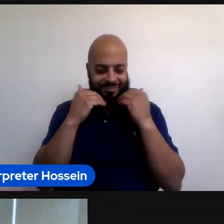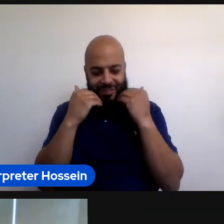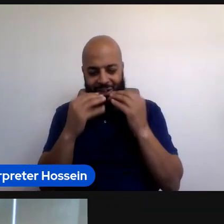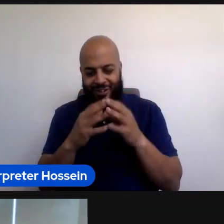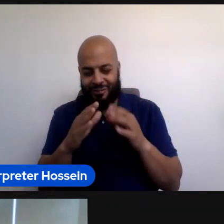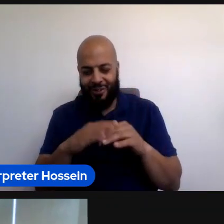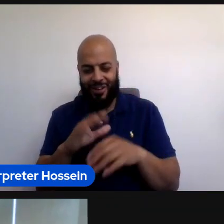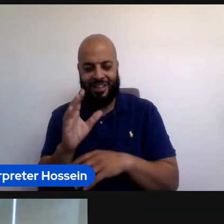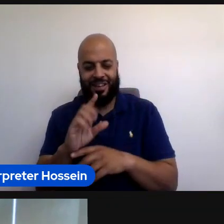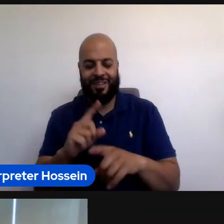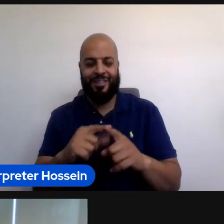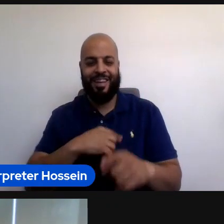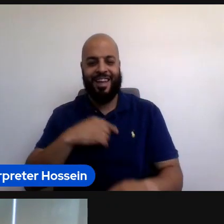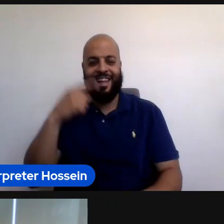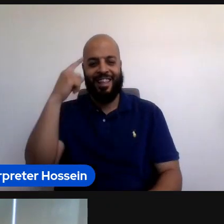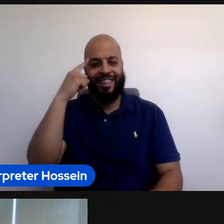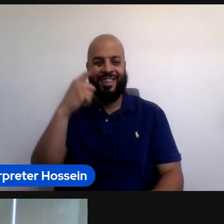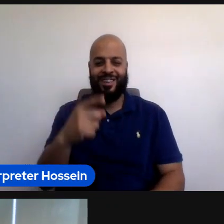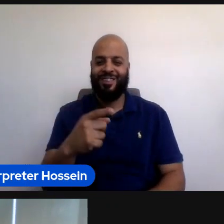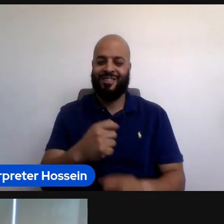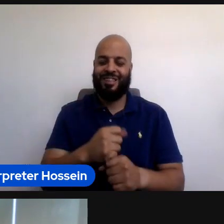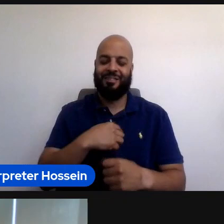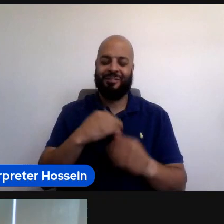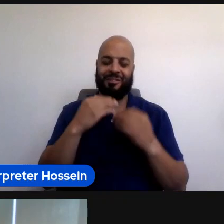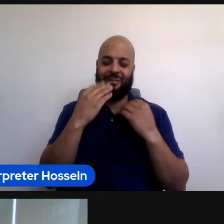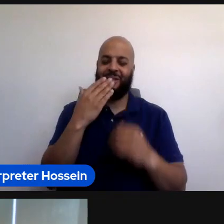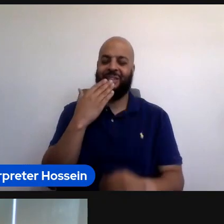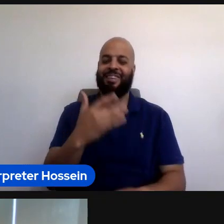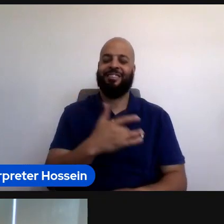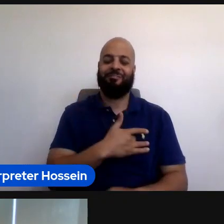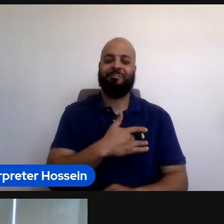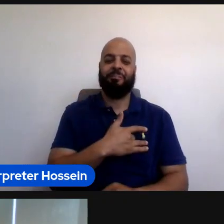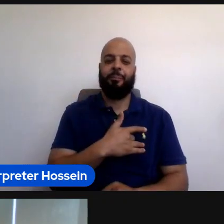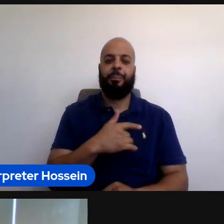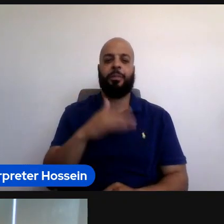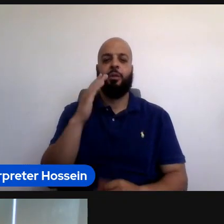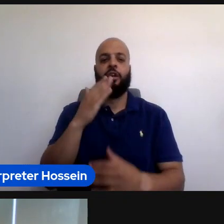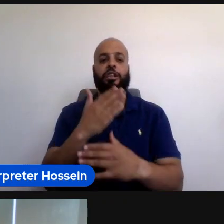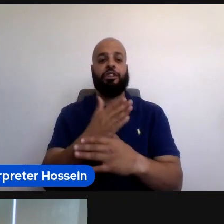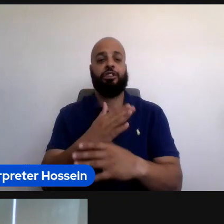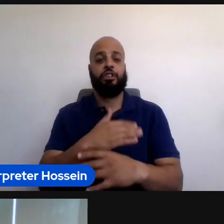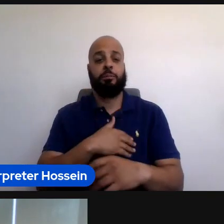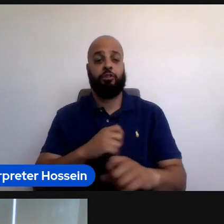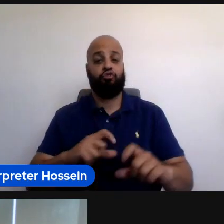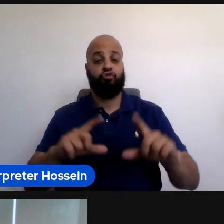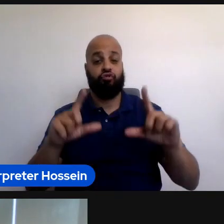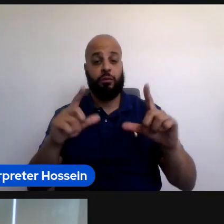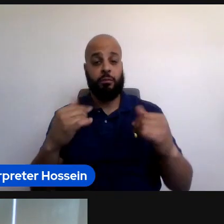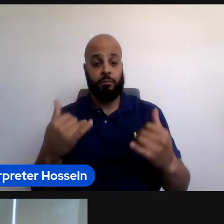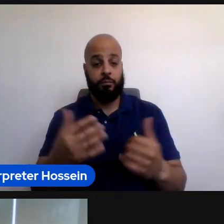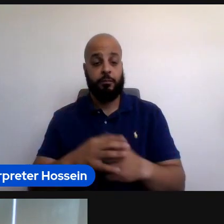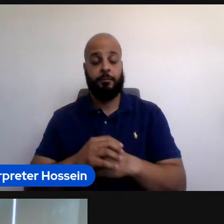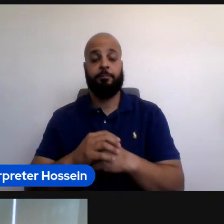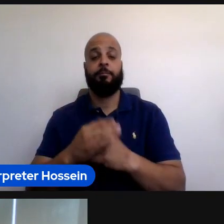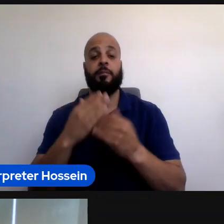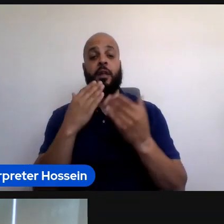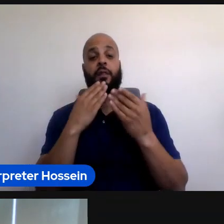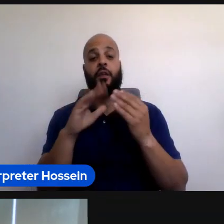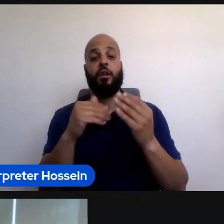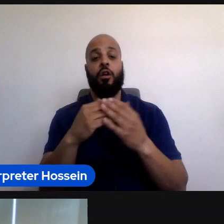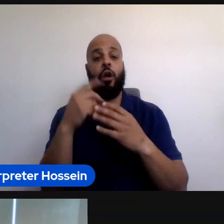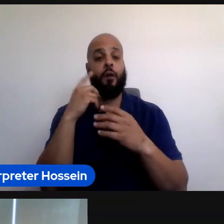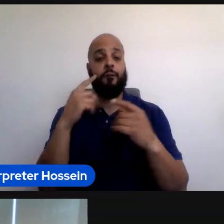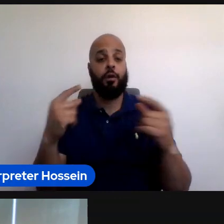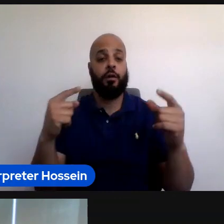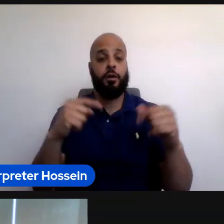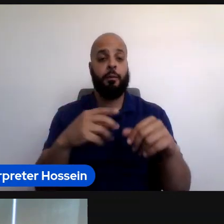but I think you got me there. So I'm going to go ahead and share my screen here. Thank you all for